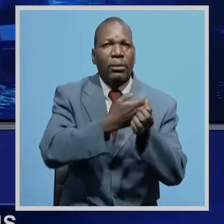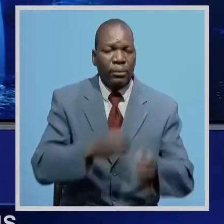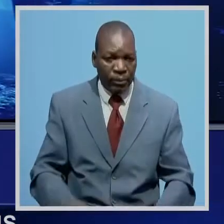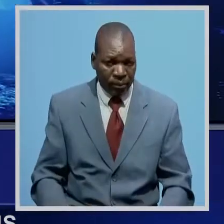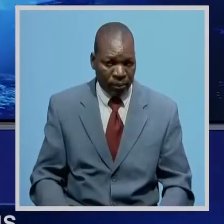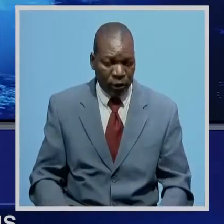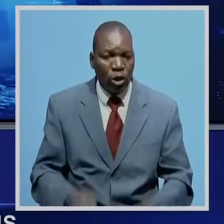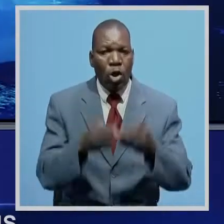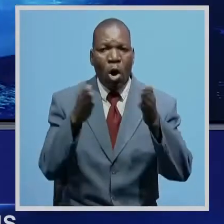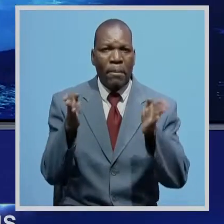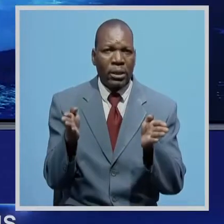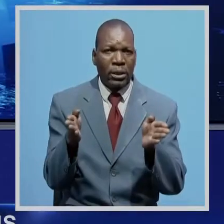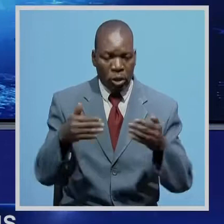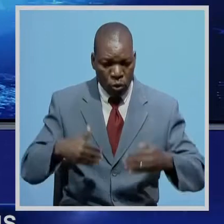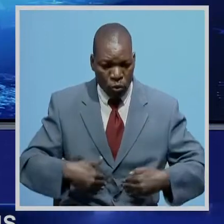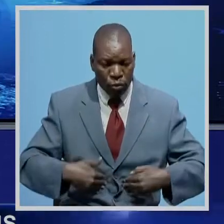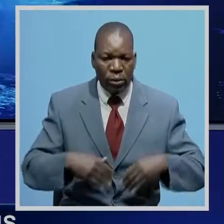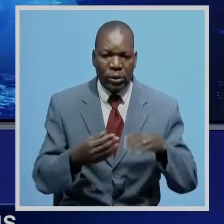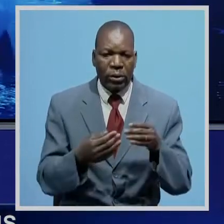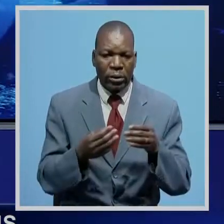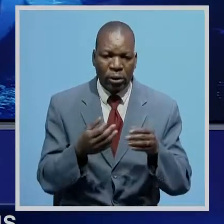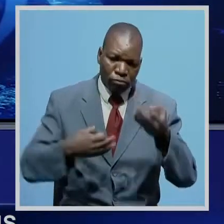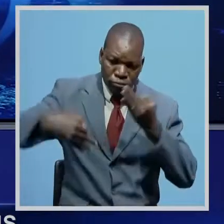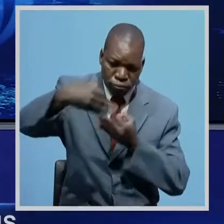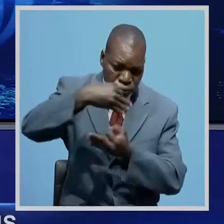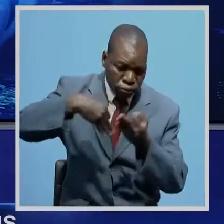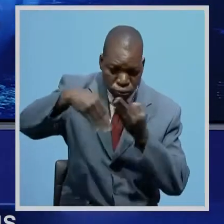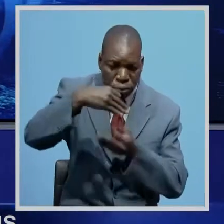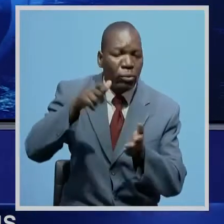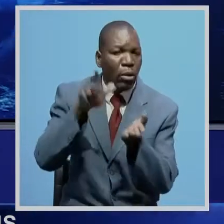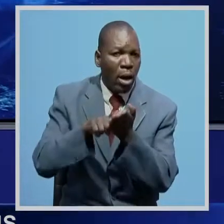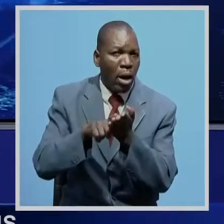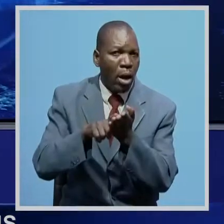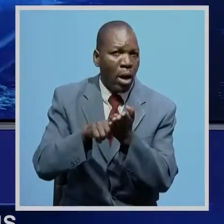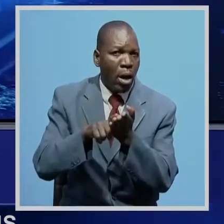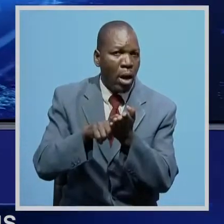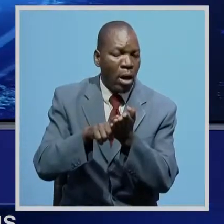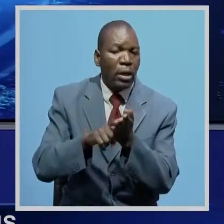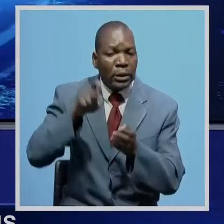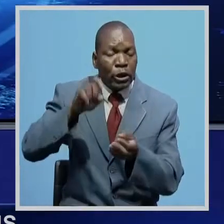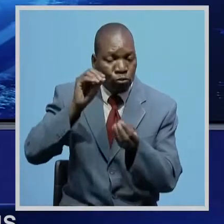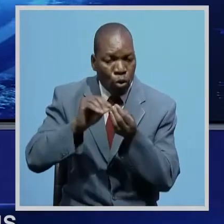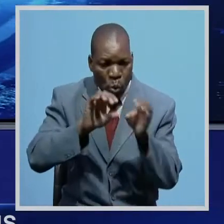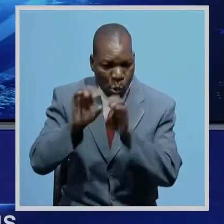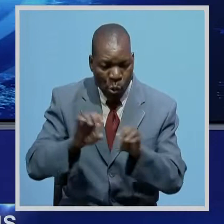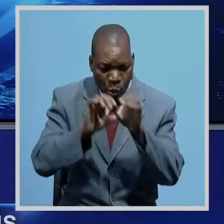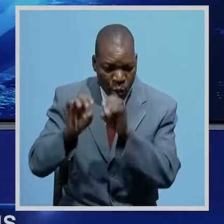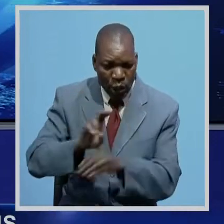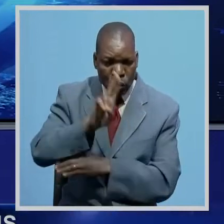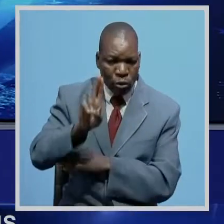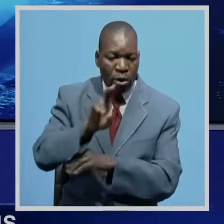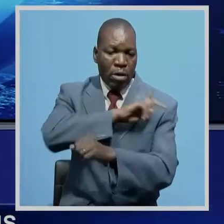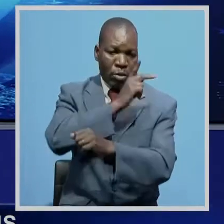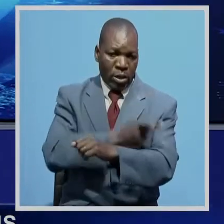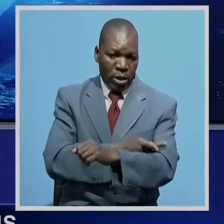when he opened the Youth Engagement Meeting in Lusaka, Mr. Mulenga said more needs to be done to utilize the potential